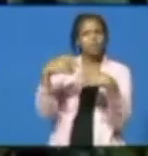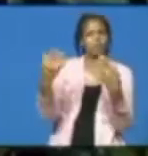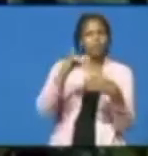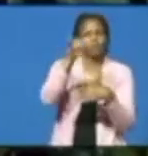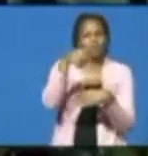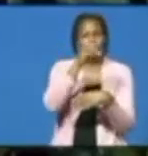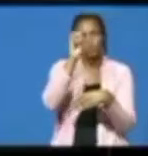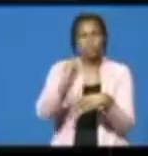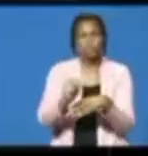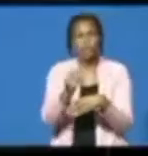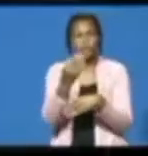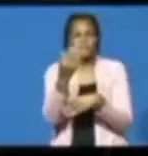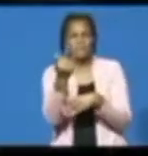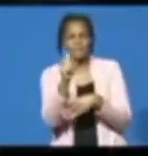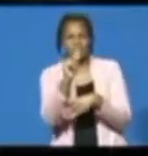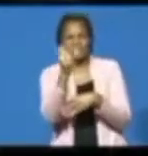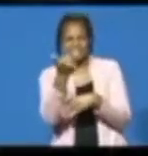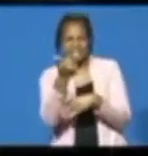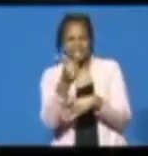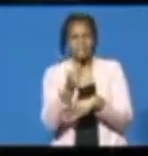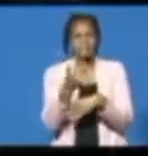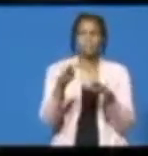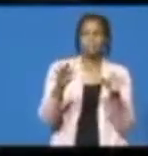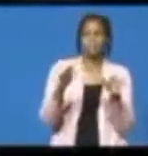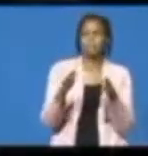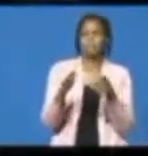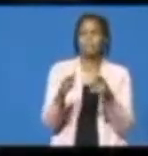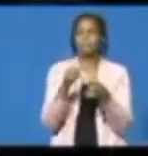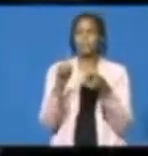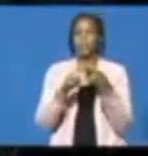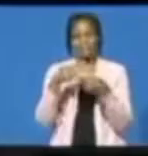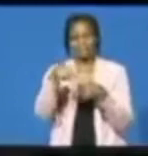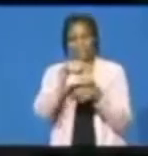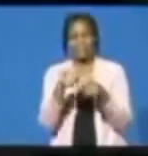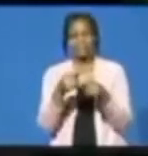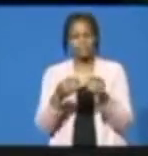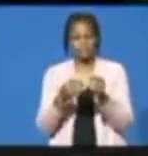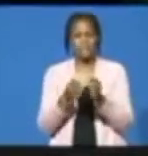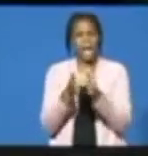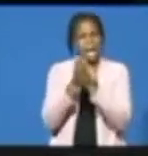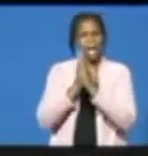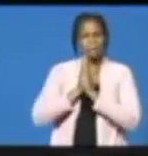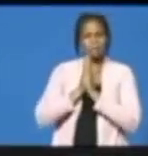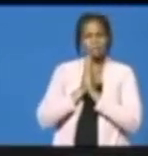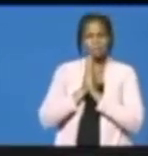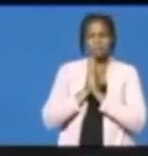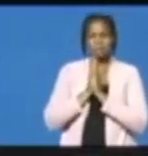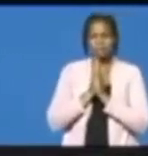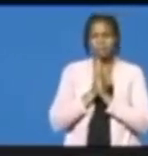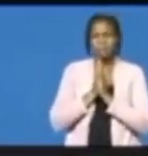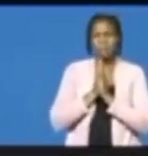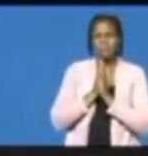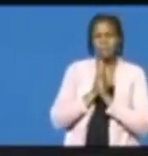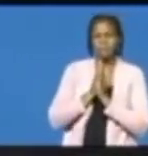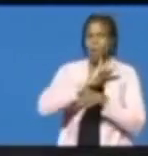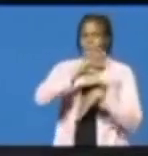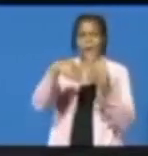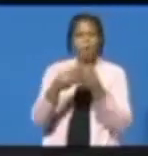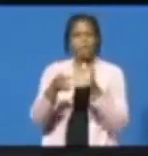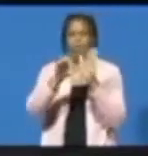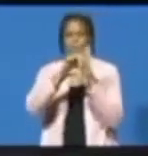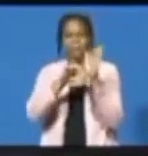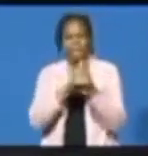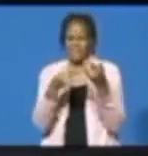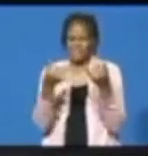John 15:10. Put a little salt. And when they ask you, are all the commandments